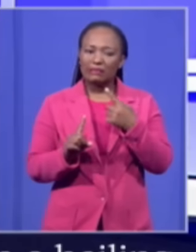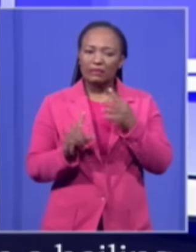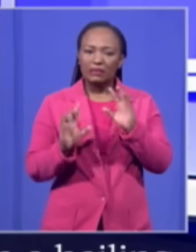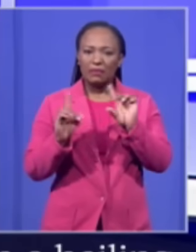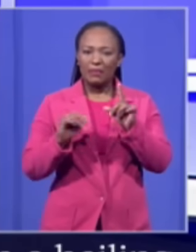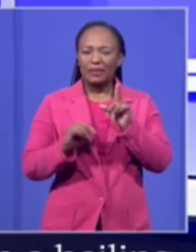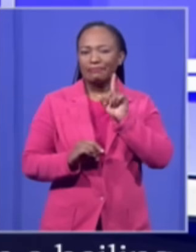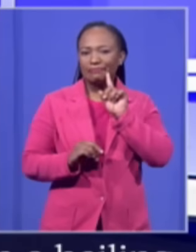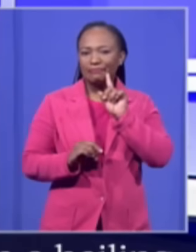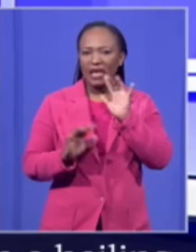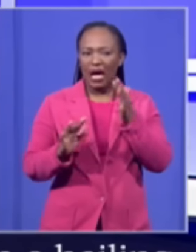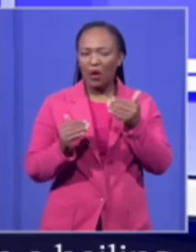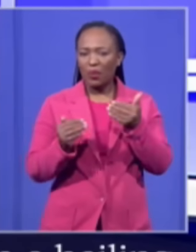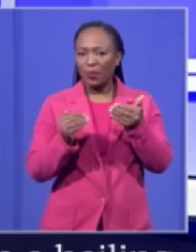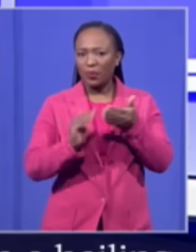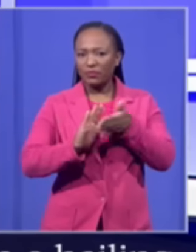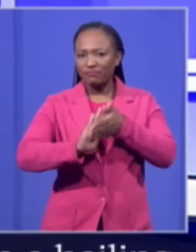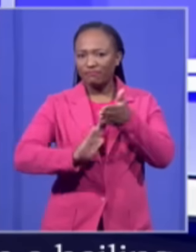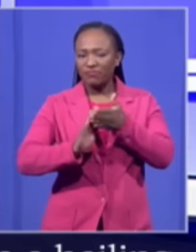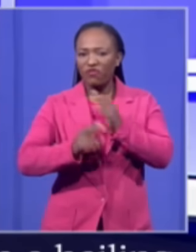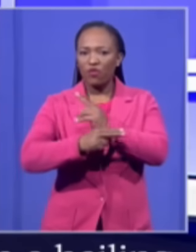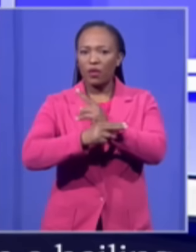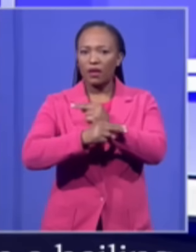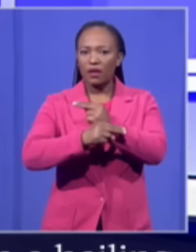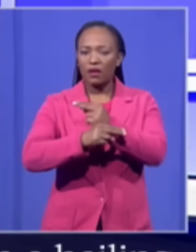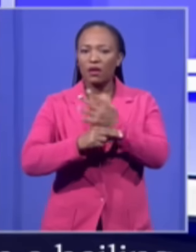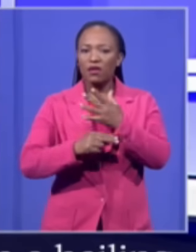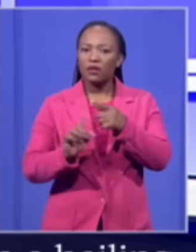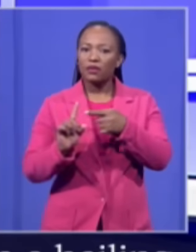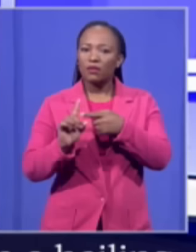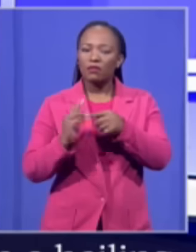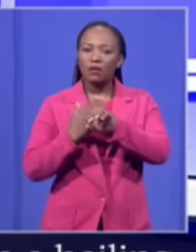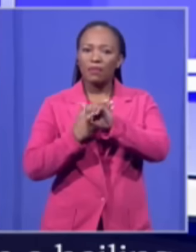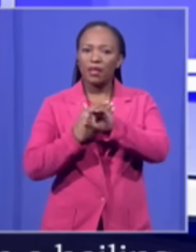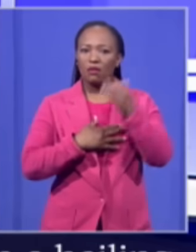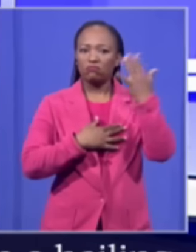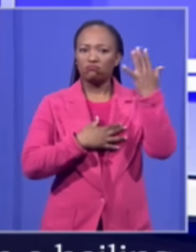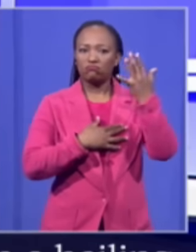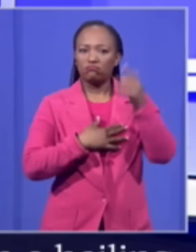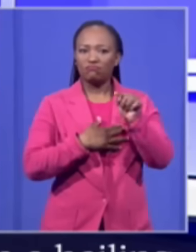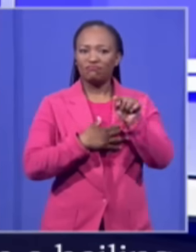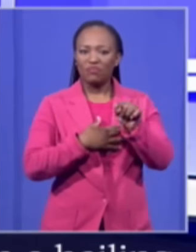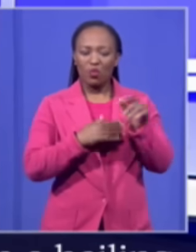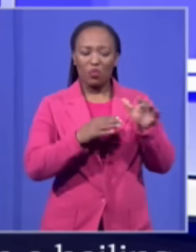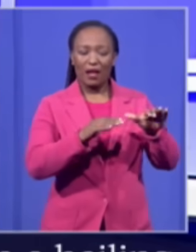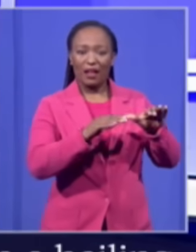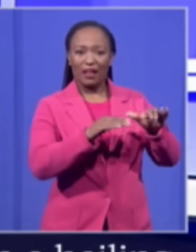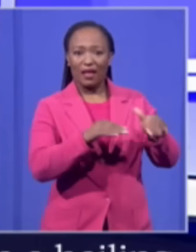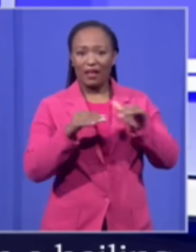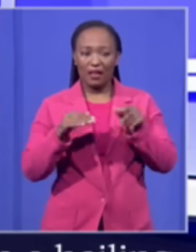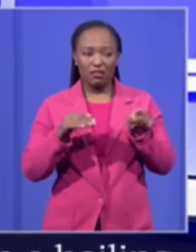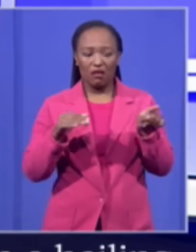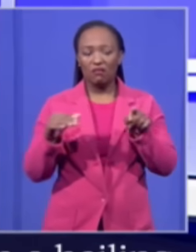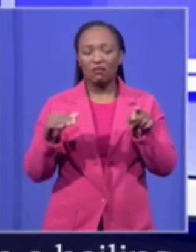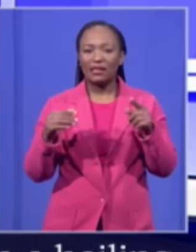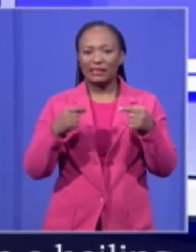jwa e-hailing. Ona bua le babega dikgang morago ga go tsena kopana le maphata ano a betsanang ka noga e